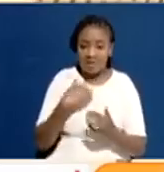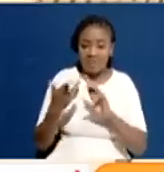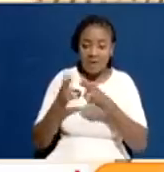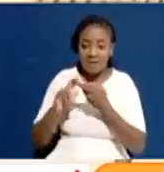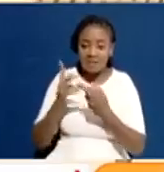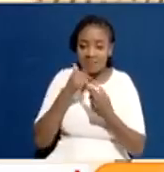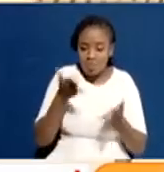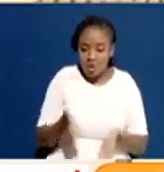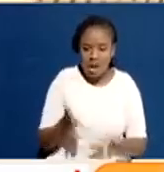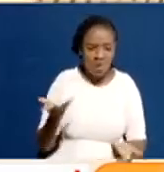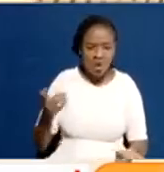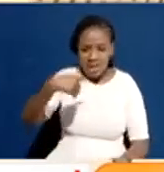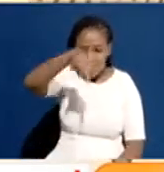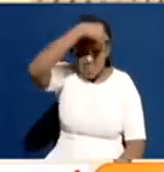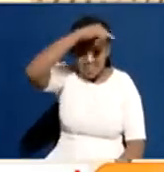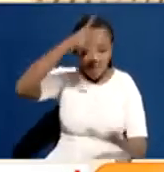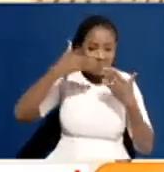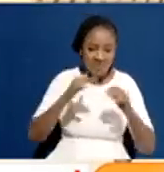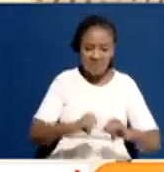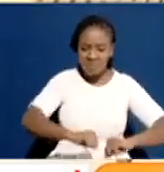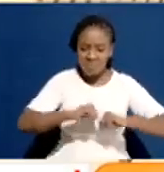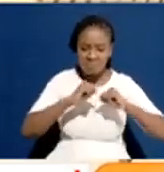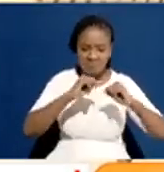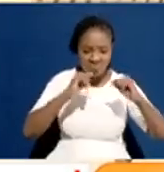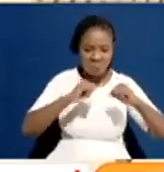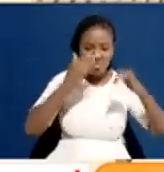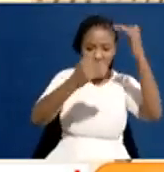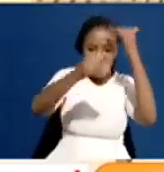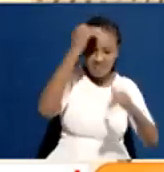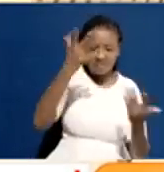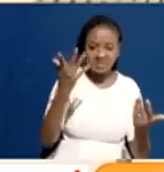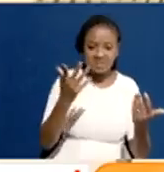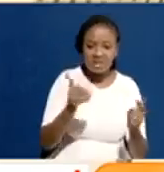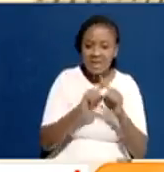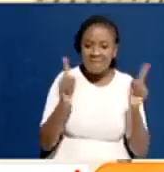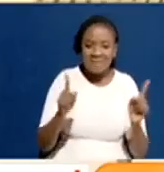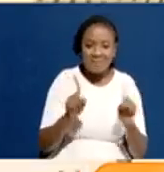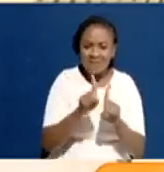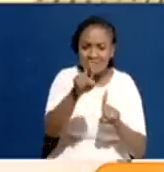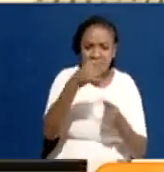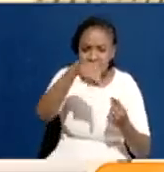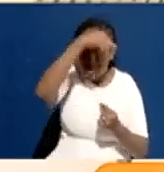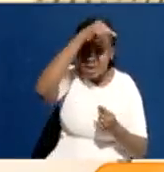from acknowledged institutions, graduates such as yourselves.